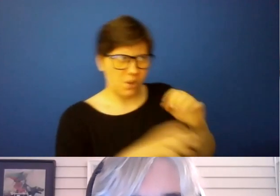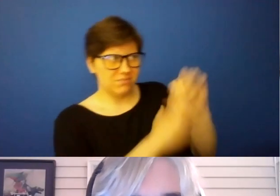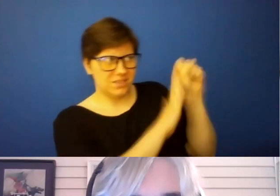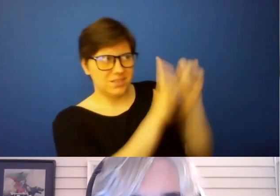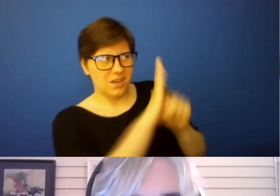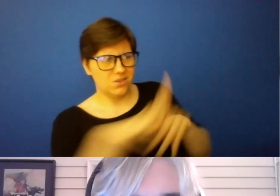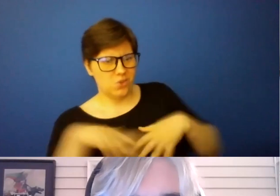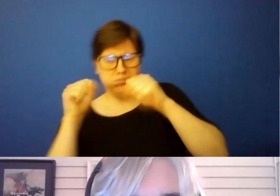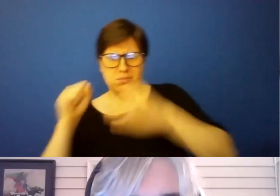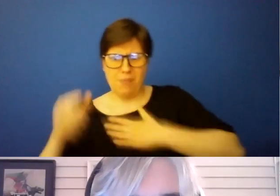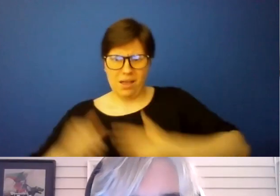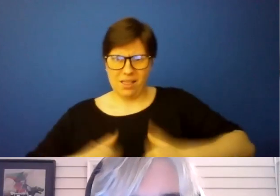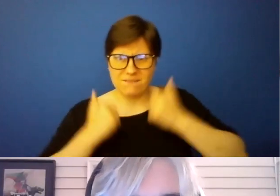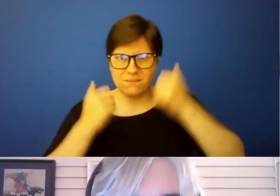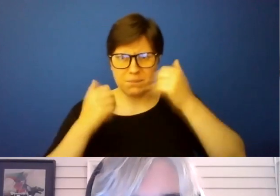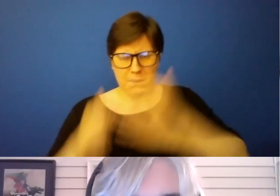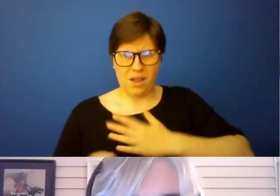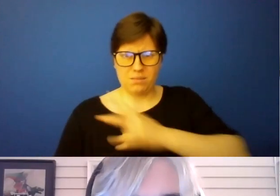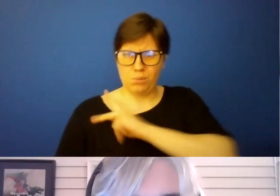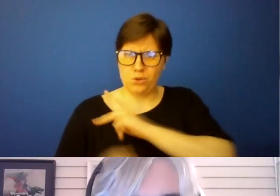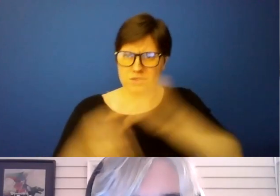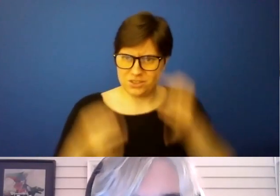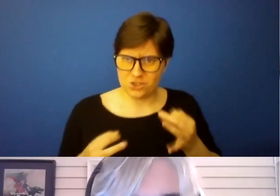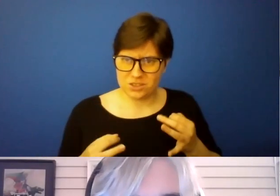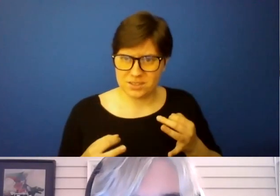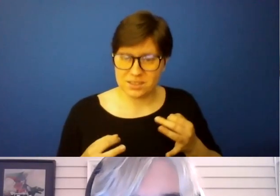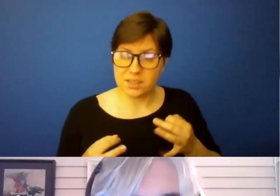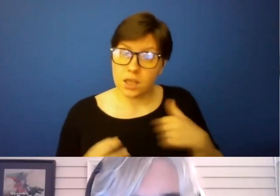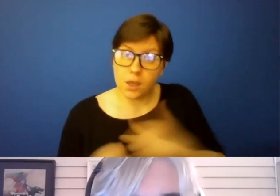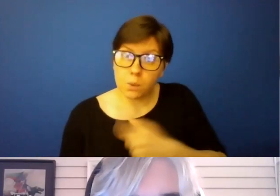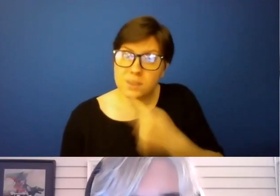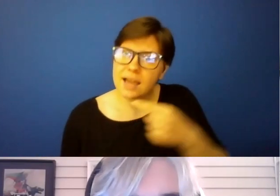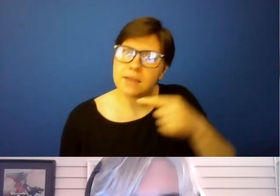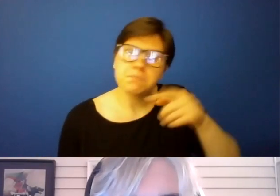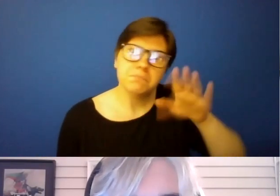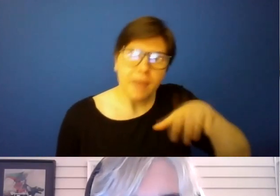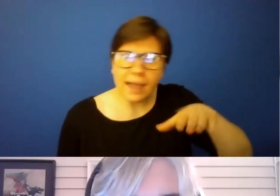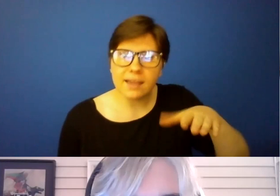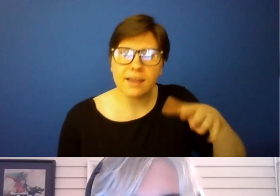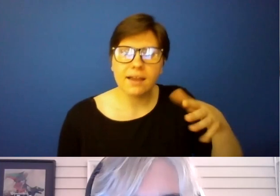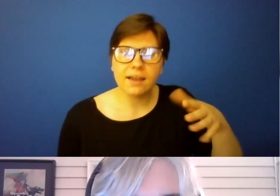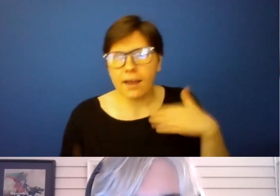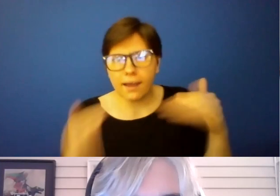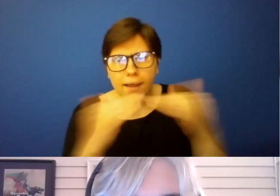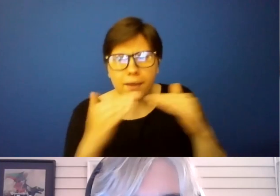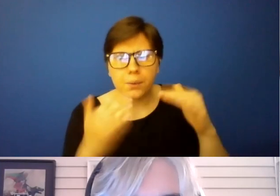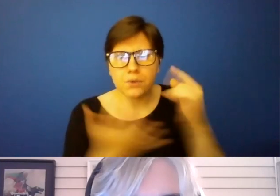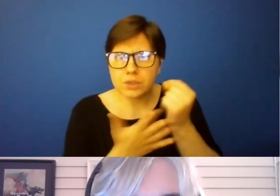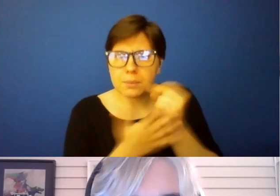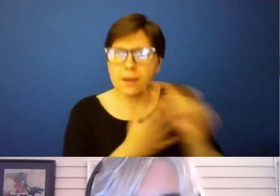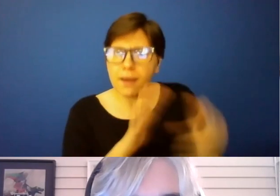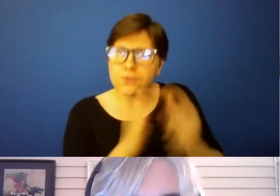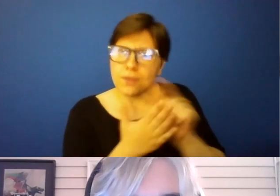involved in personal decision-making, you know, we say, hey, how about equal treatment under the law?